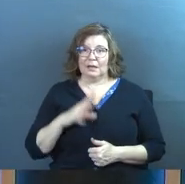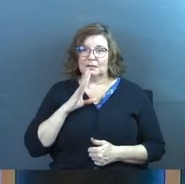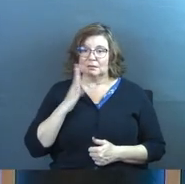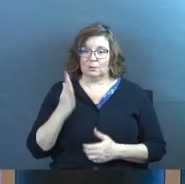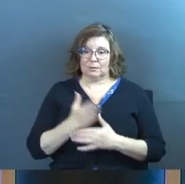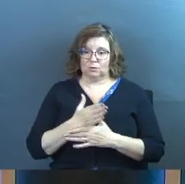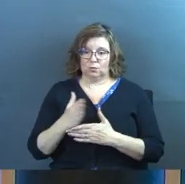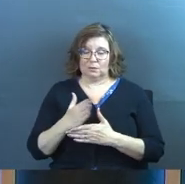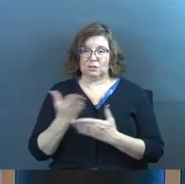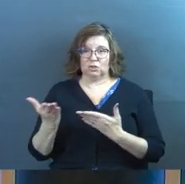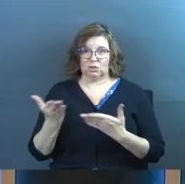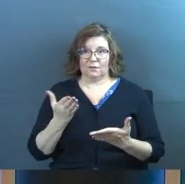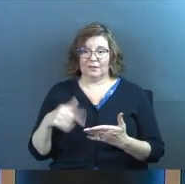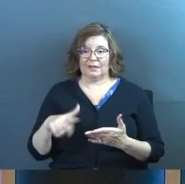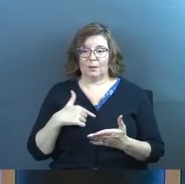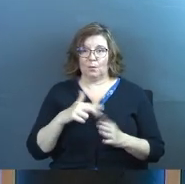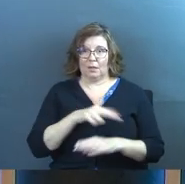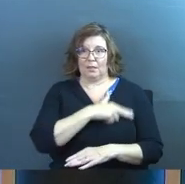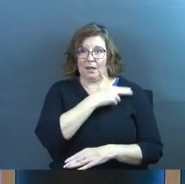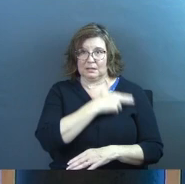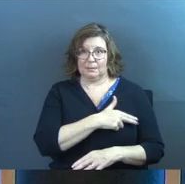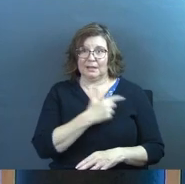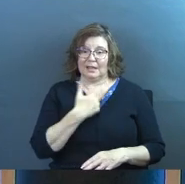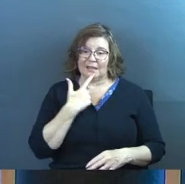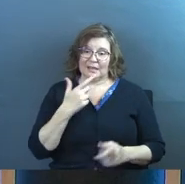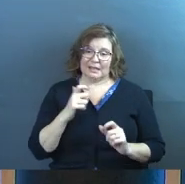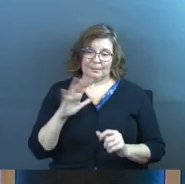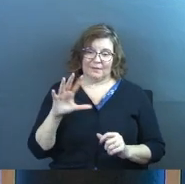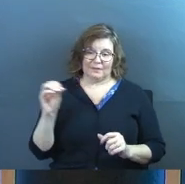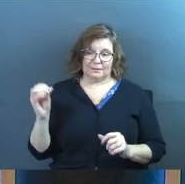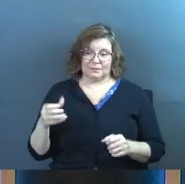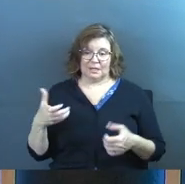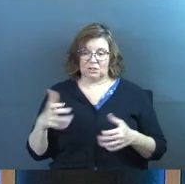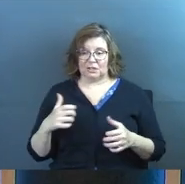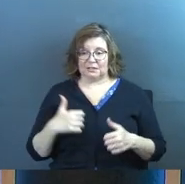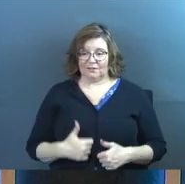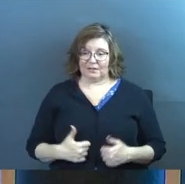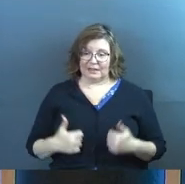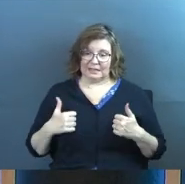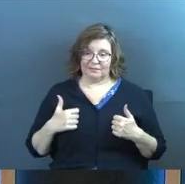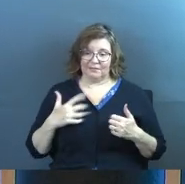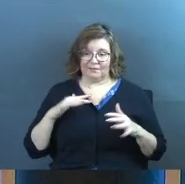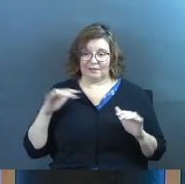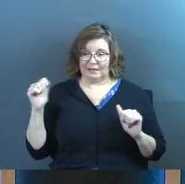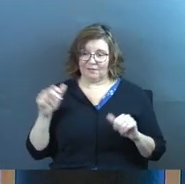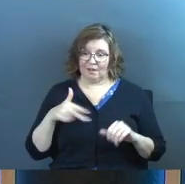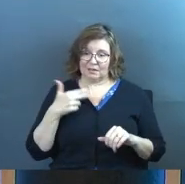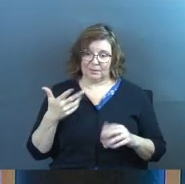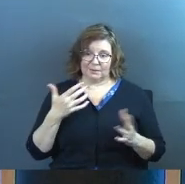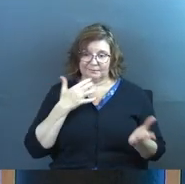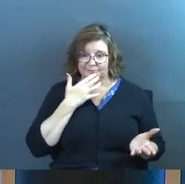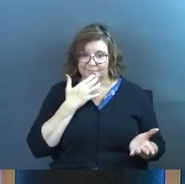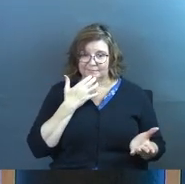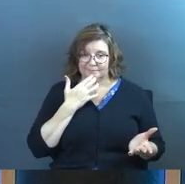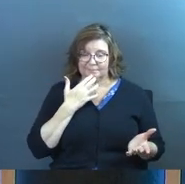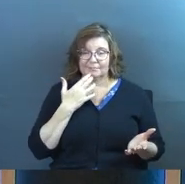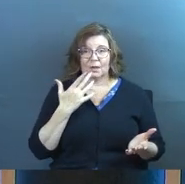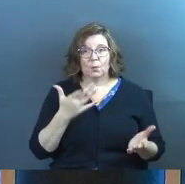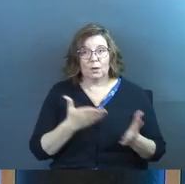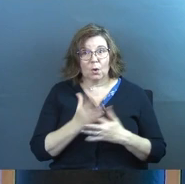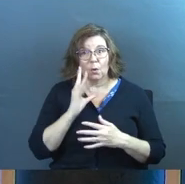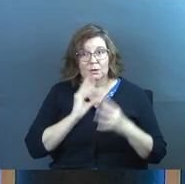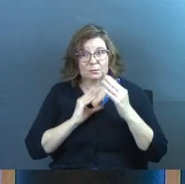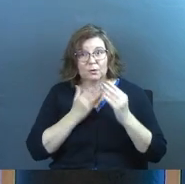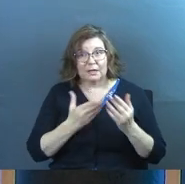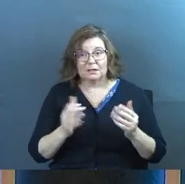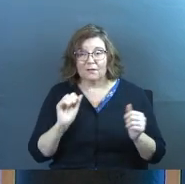somebody between services. And they were in the hospital, and they're like, they gave me a 50% chance of whether or not I even walk out of that hospital. And guys, we go through